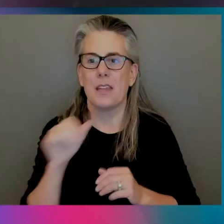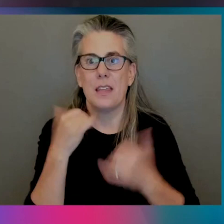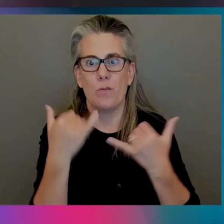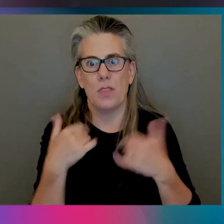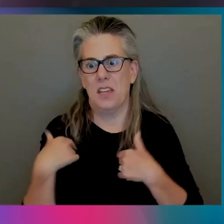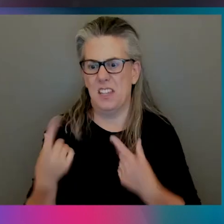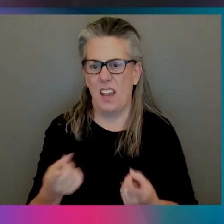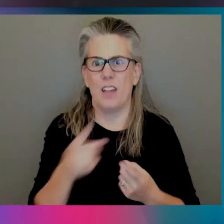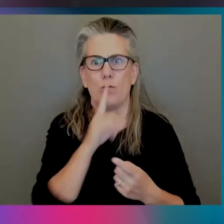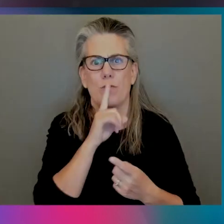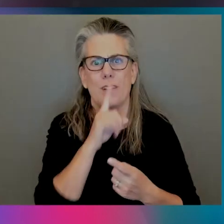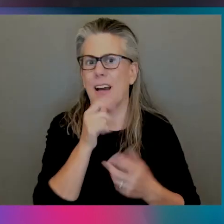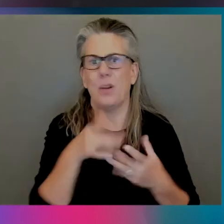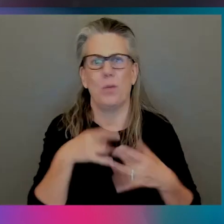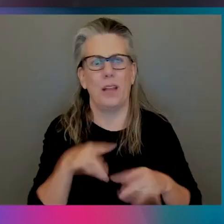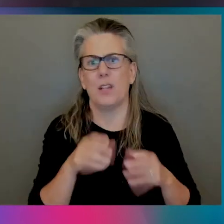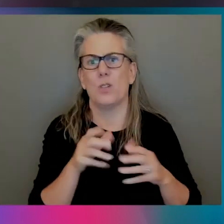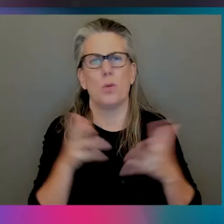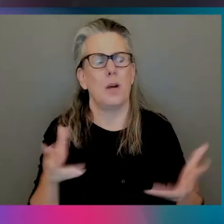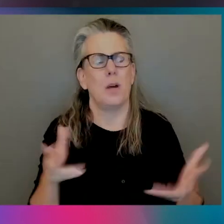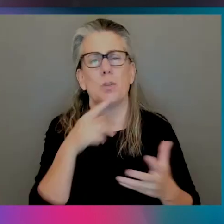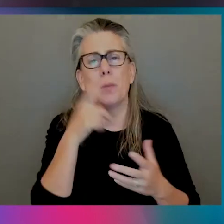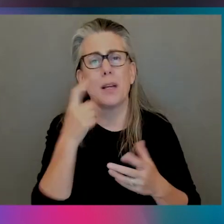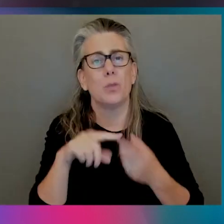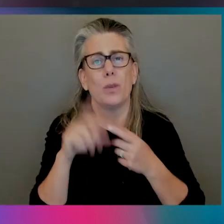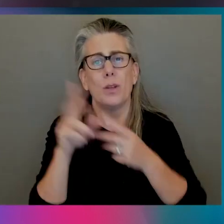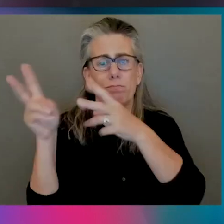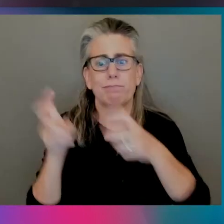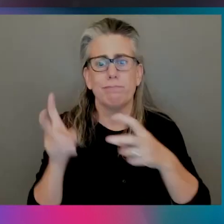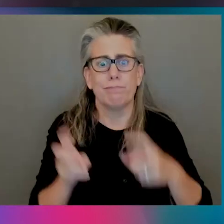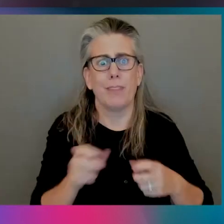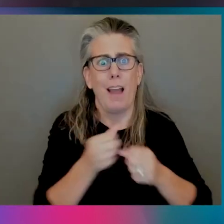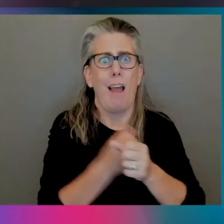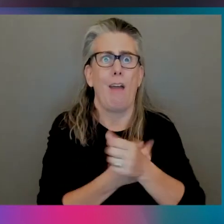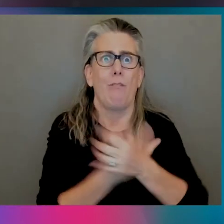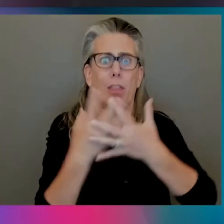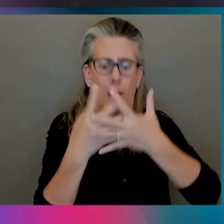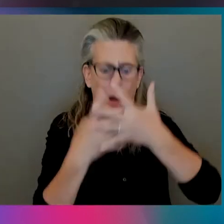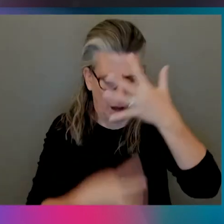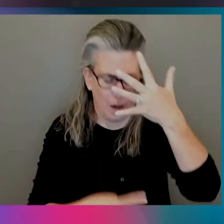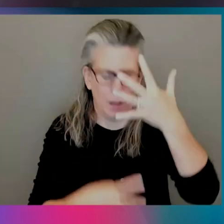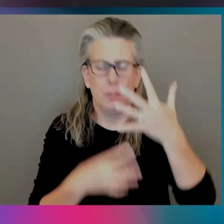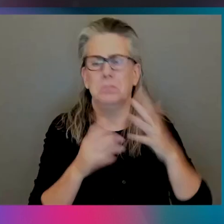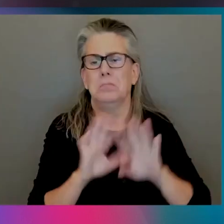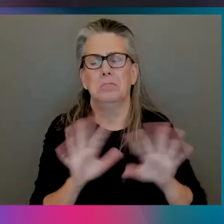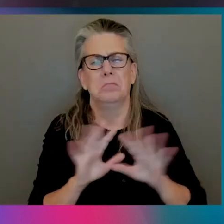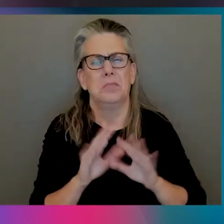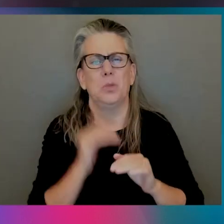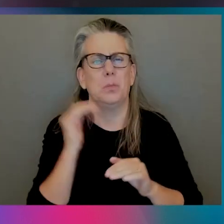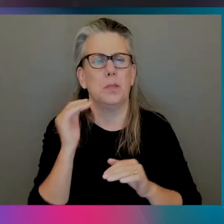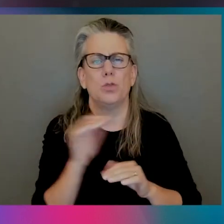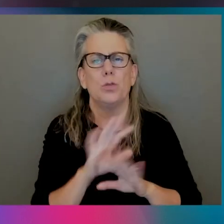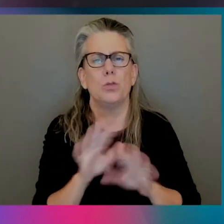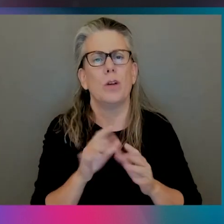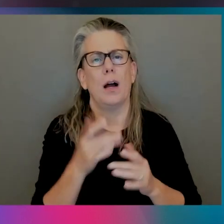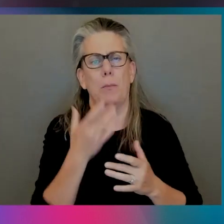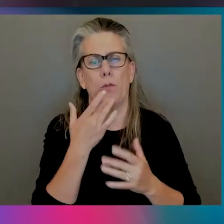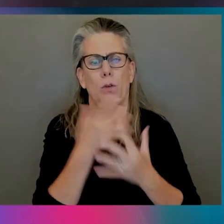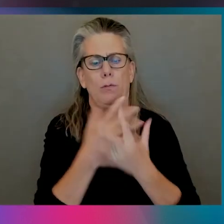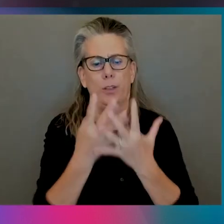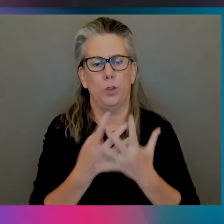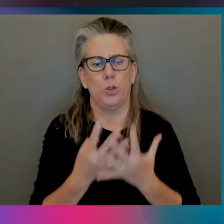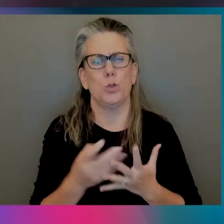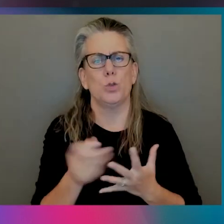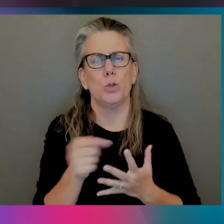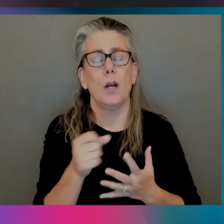IDE with all of the kitchen sink, it gets a little bit overpowering. It does. Right. It does. So I like to have it filtered down. And then for the things that I